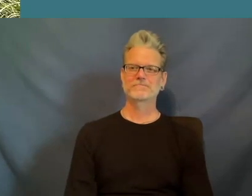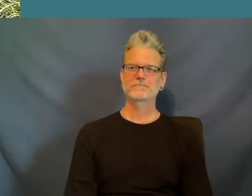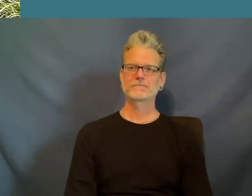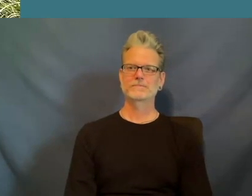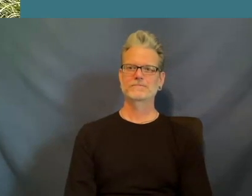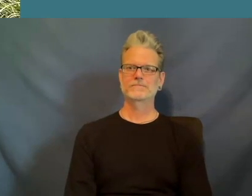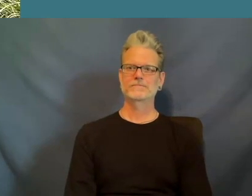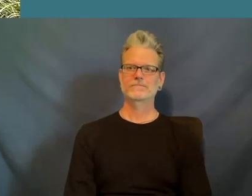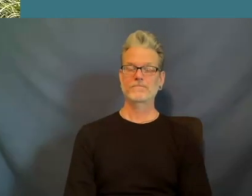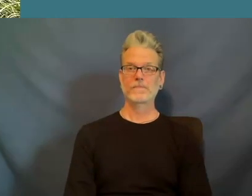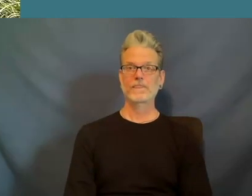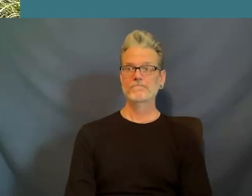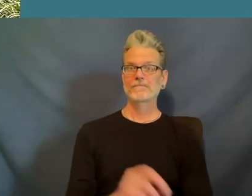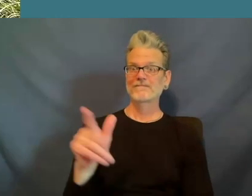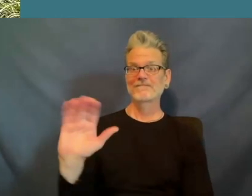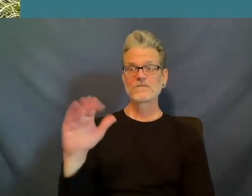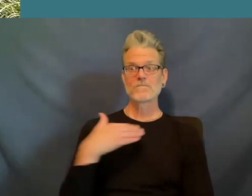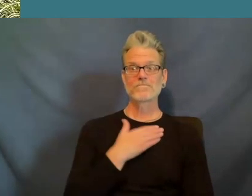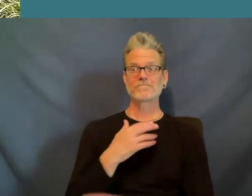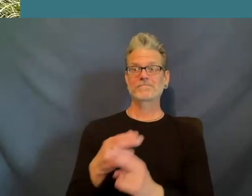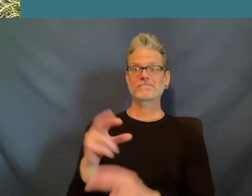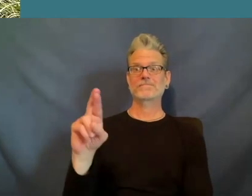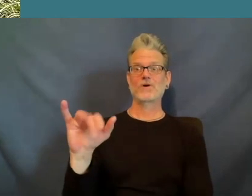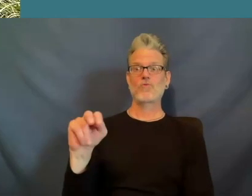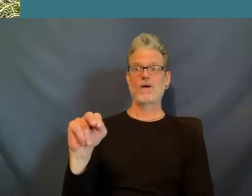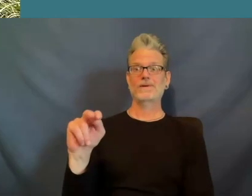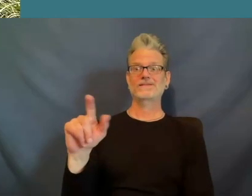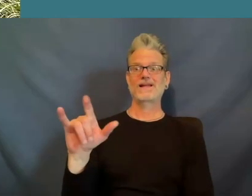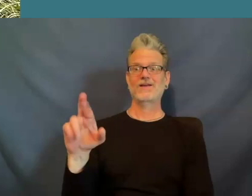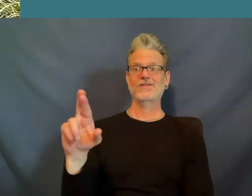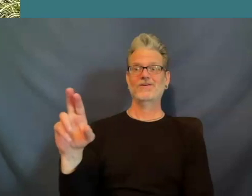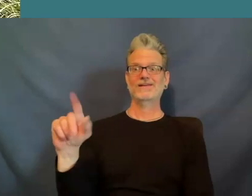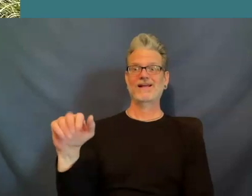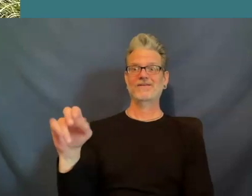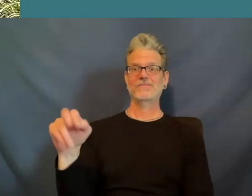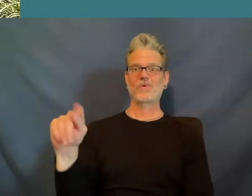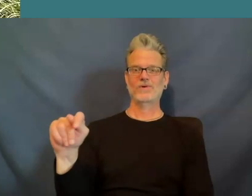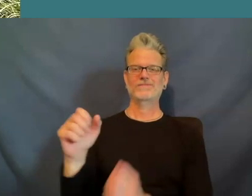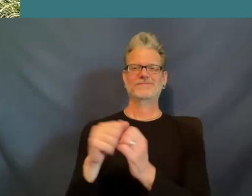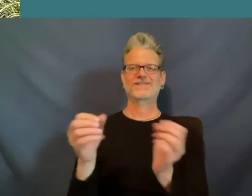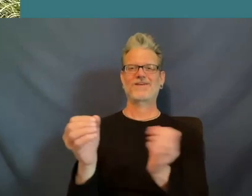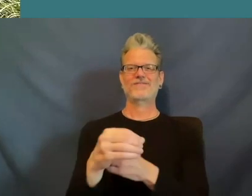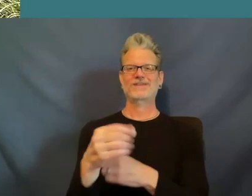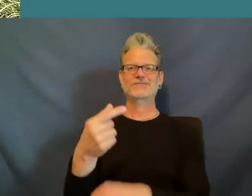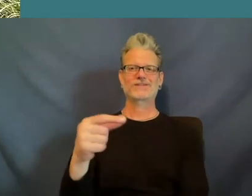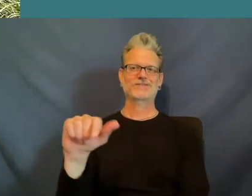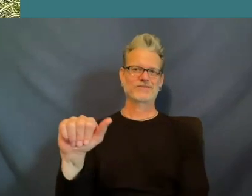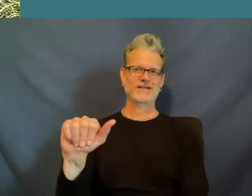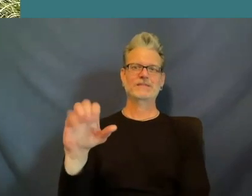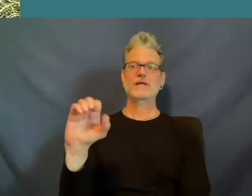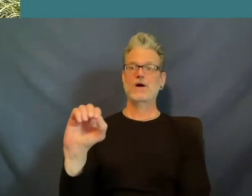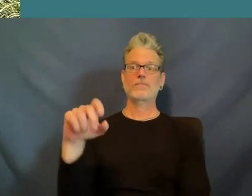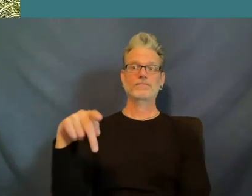Thank you, Monica. Hello, my name is Robin Taylor Davenport, and I'm with the Office of Grants and Agreements Outreach and Partnership Engagement